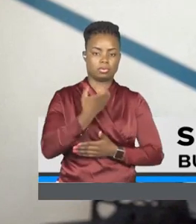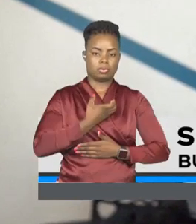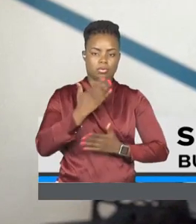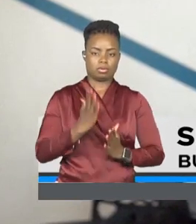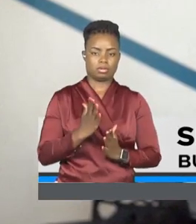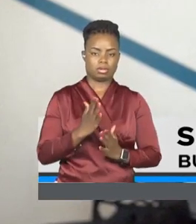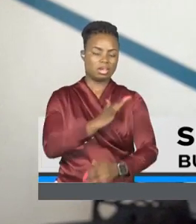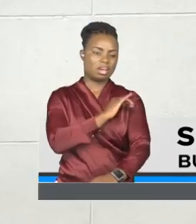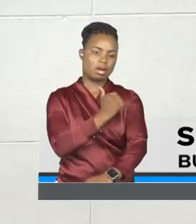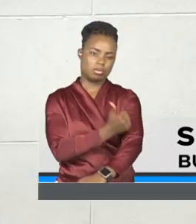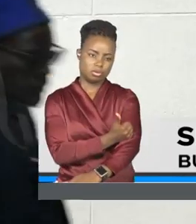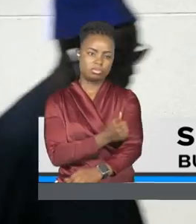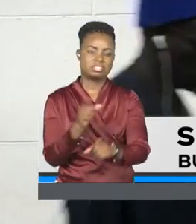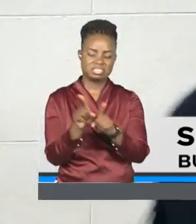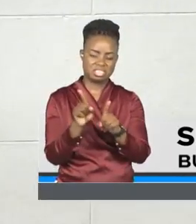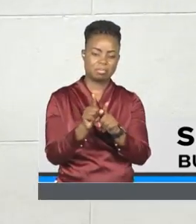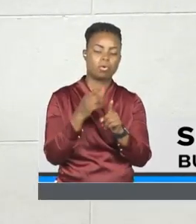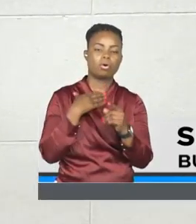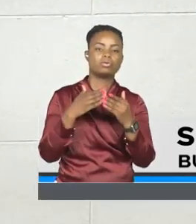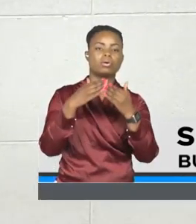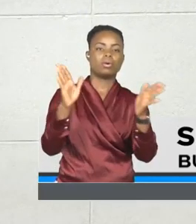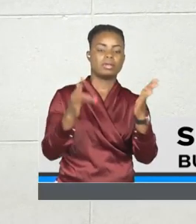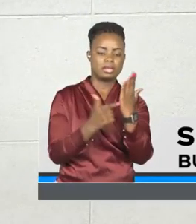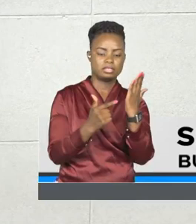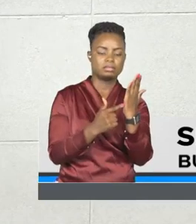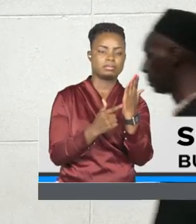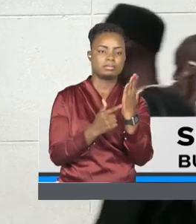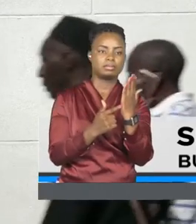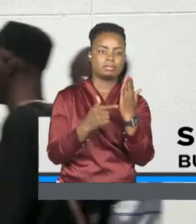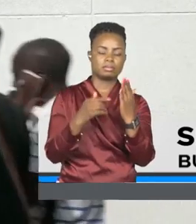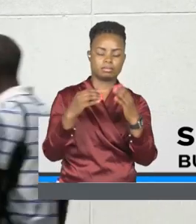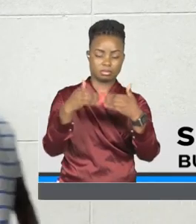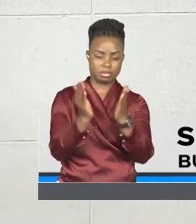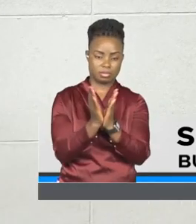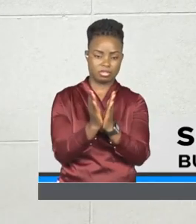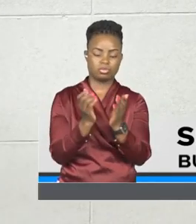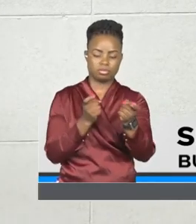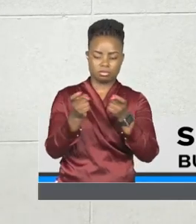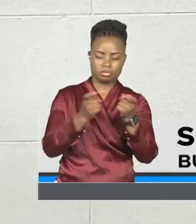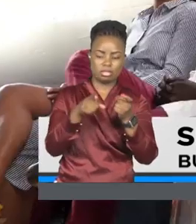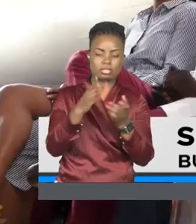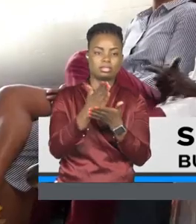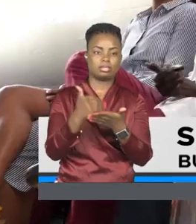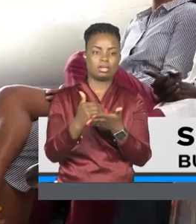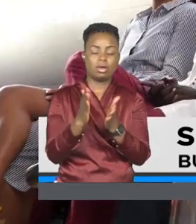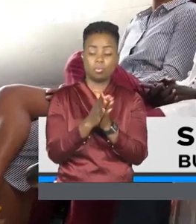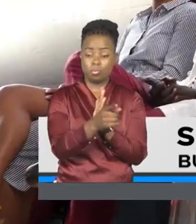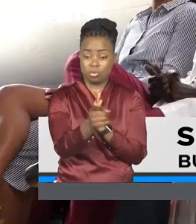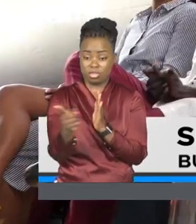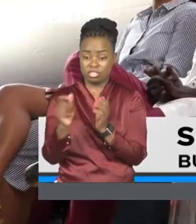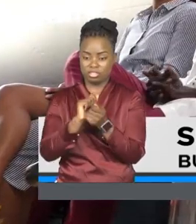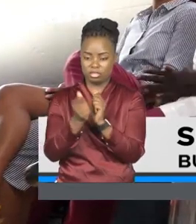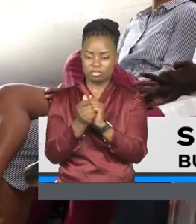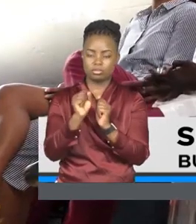Authorities are also planning to open a digital technology park in 2021 to further galvanize this sector. With these changes to Senegal's